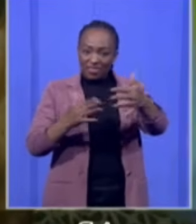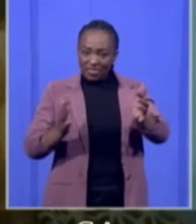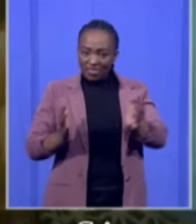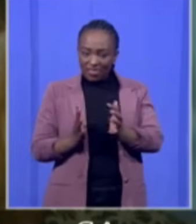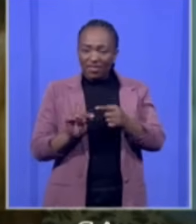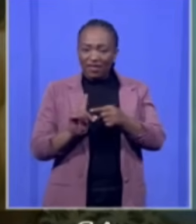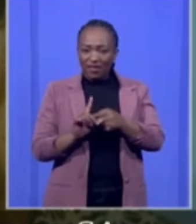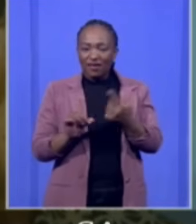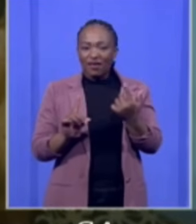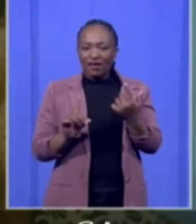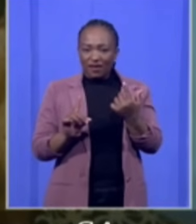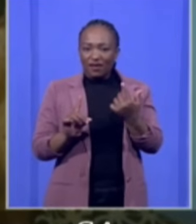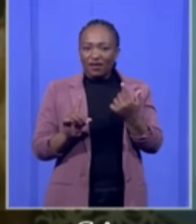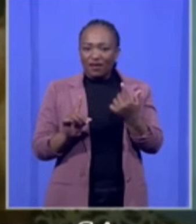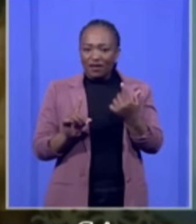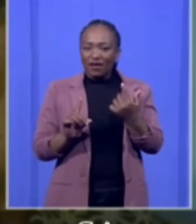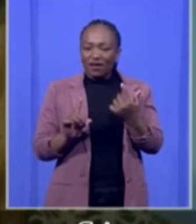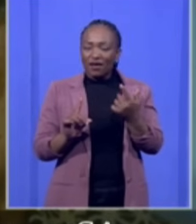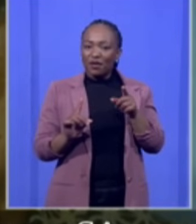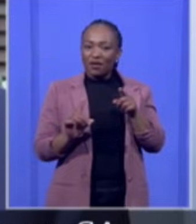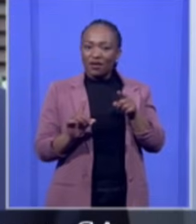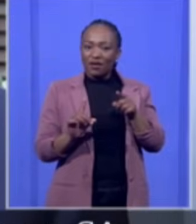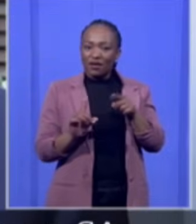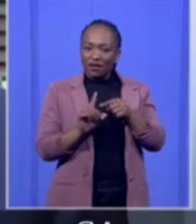was indeed enough of a sign to say,